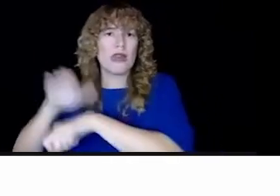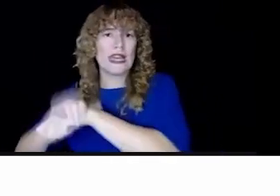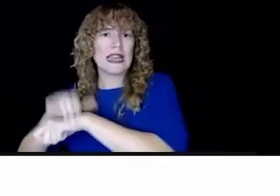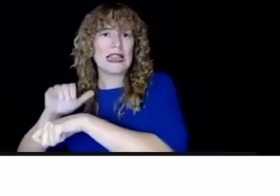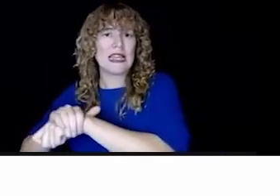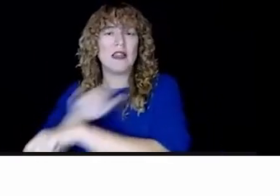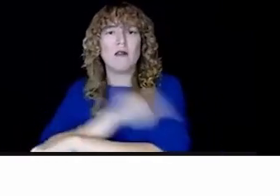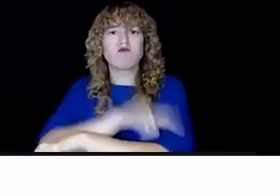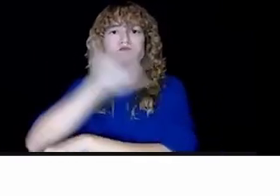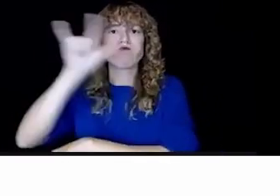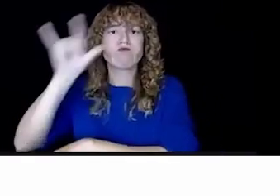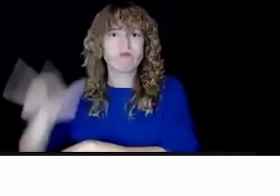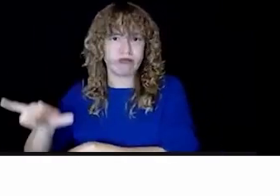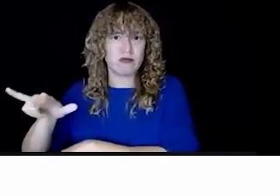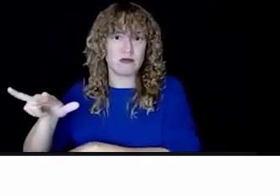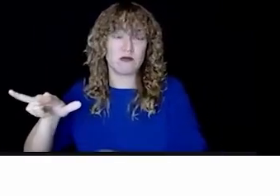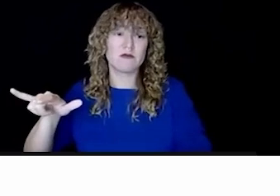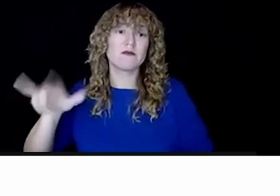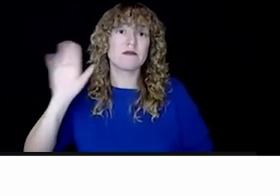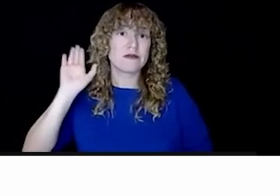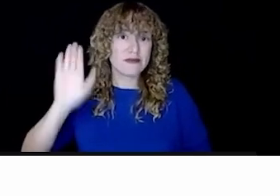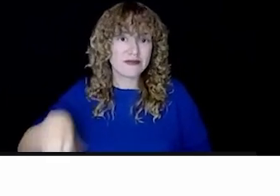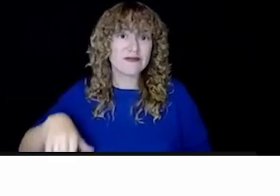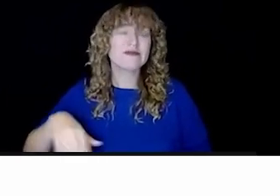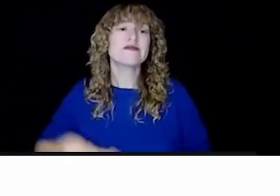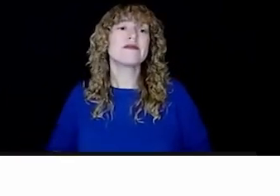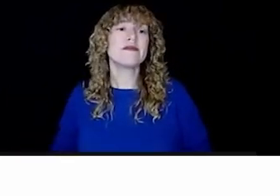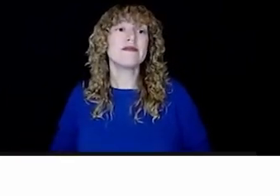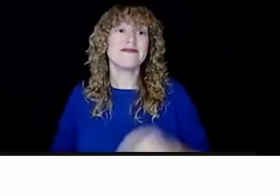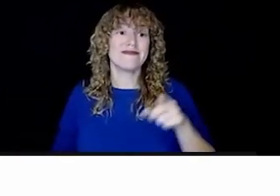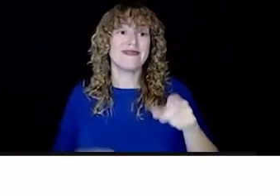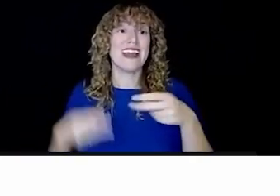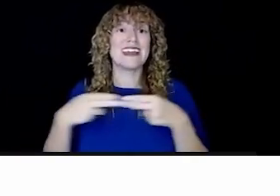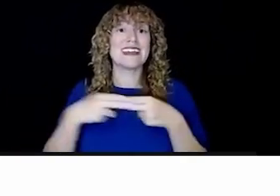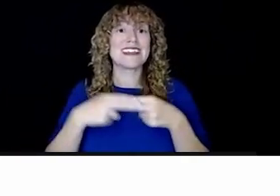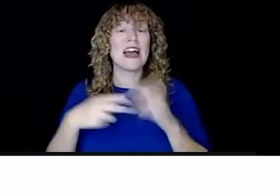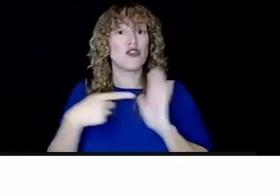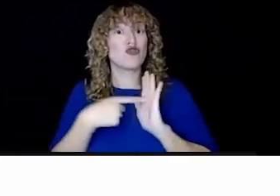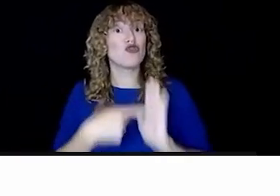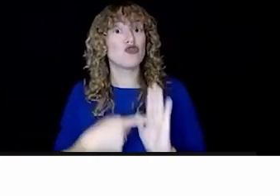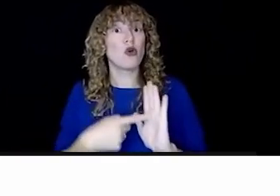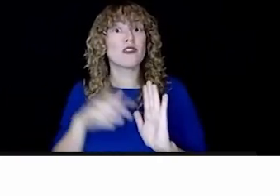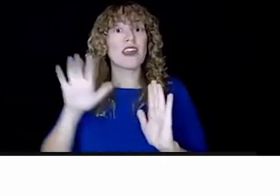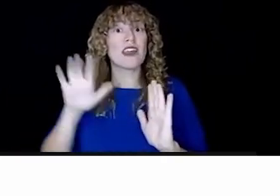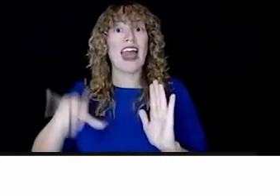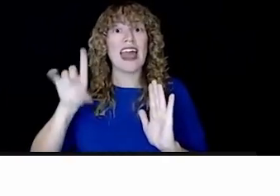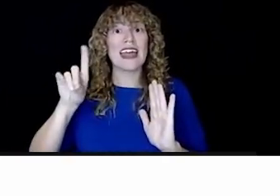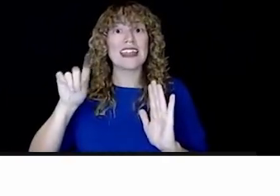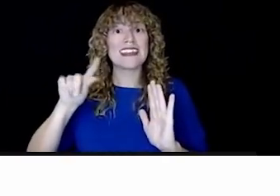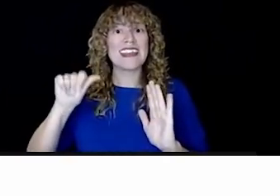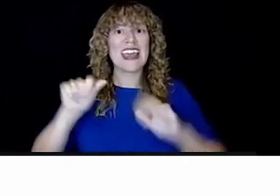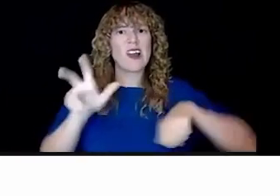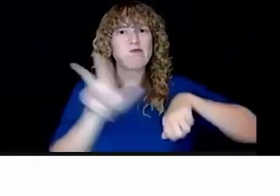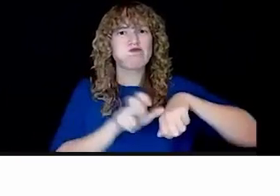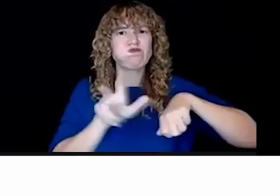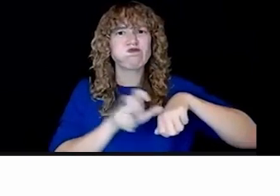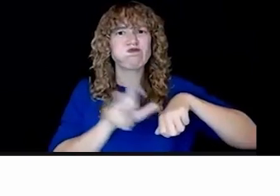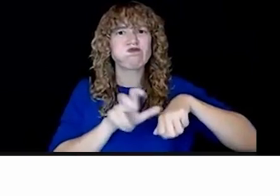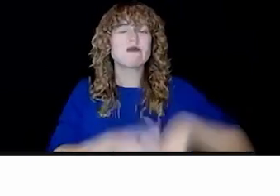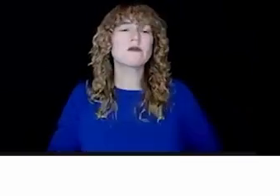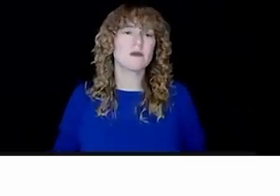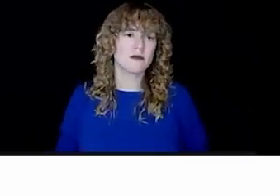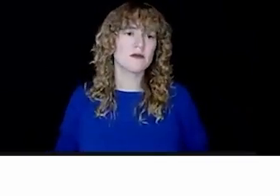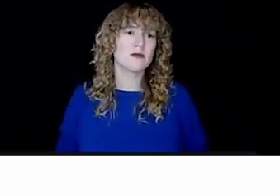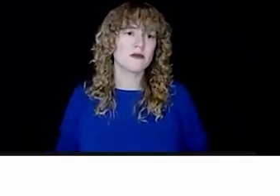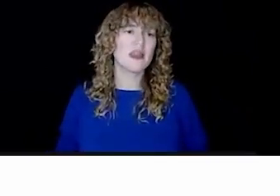wheelchair throughout the entire journey. This slide shows the type of data captured from that very data logger, and I'll break